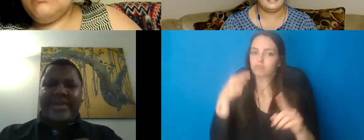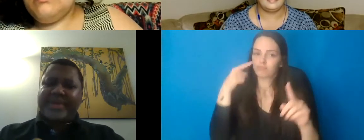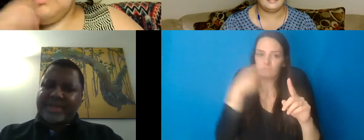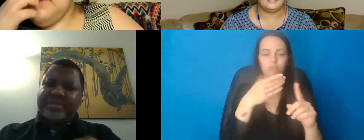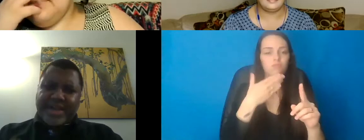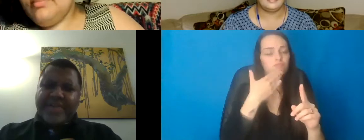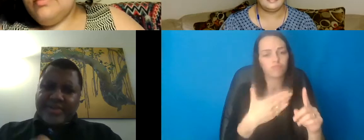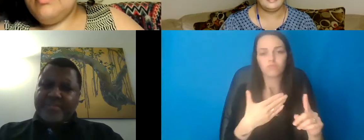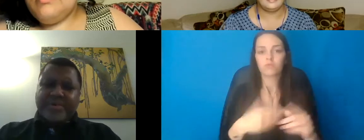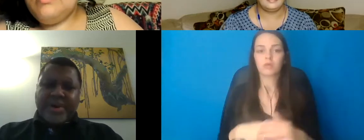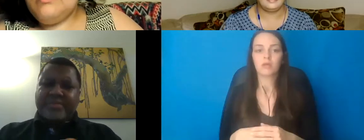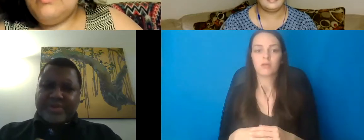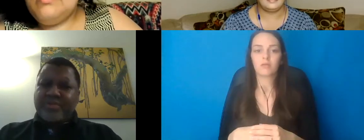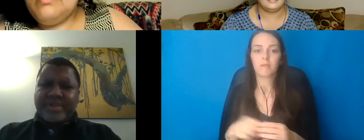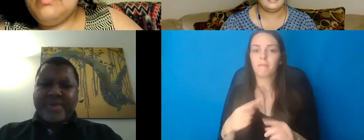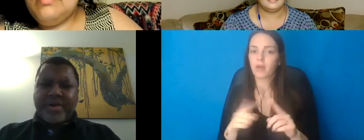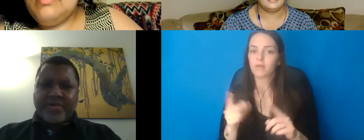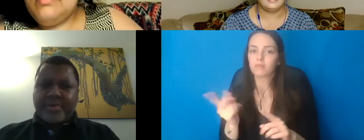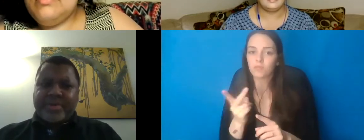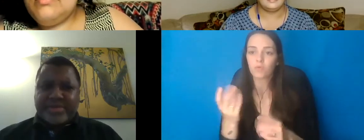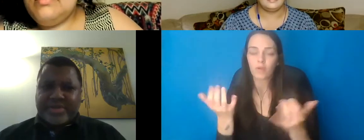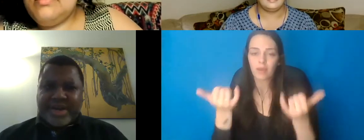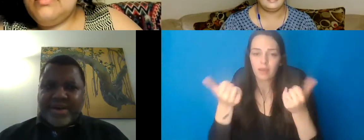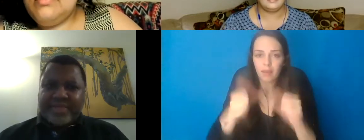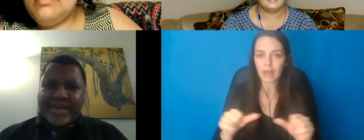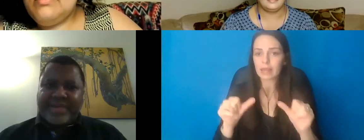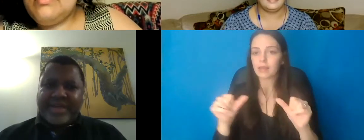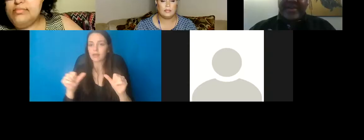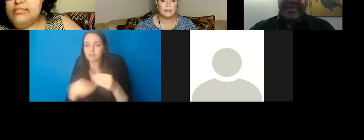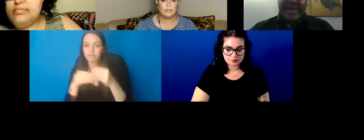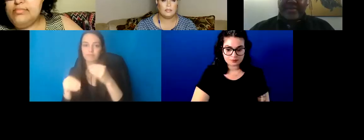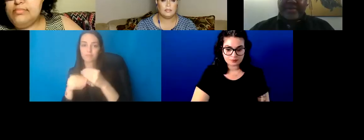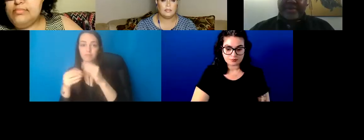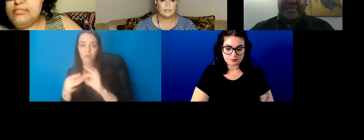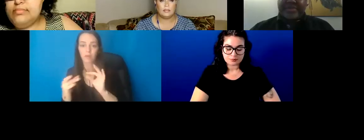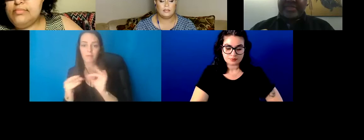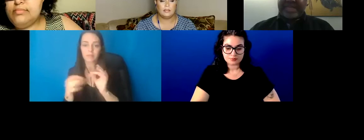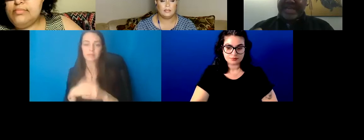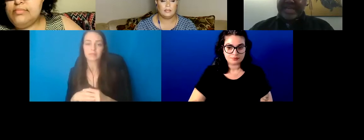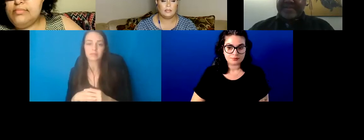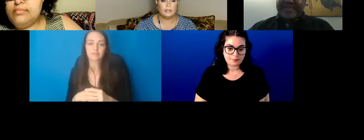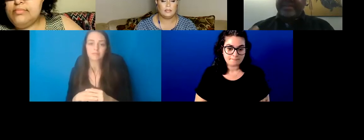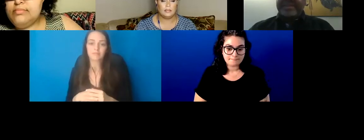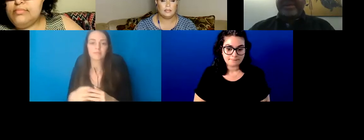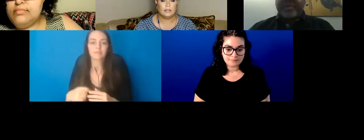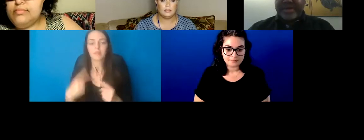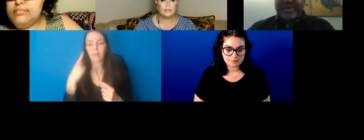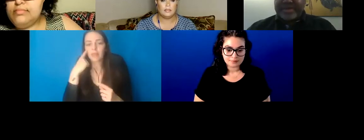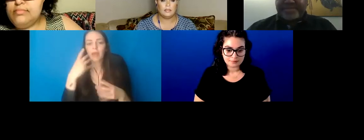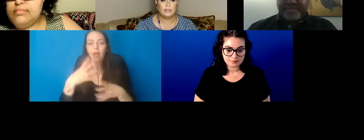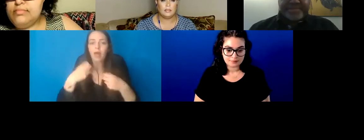to add? Because you both brought up some really powerful points just now that I think healthcare professionals need to sit